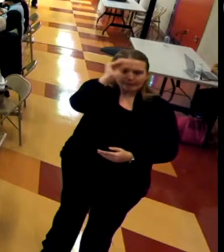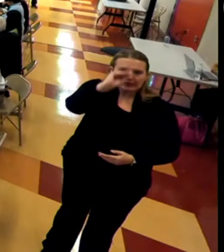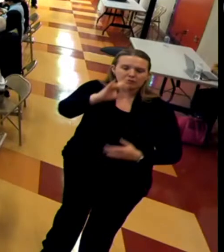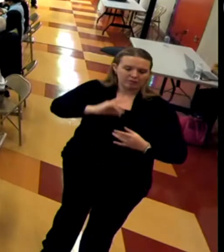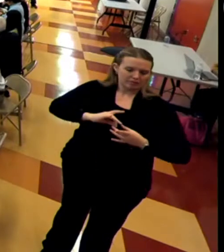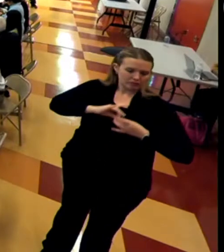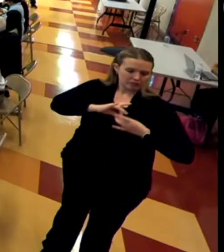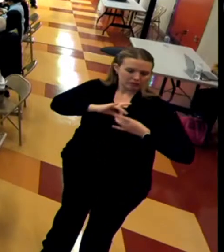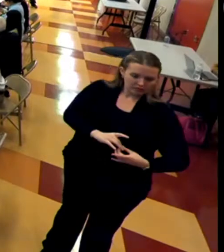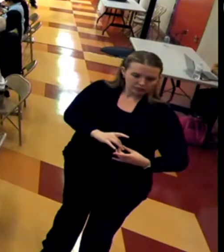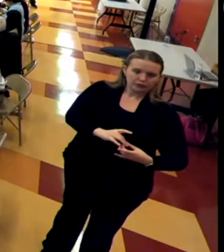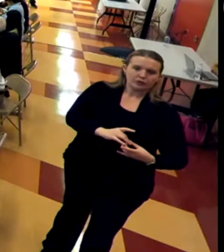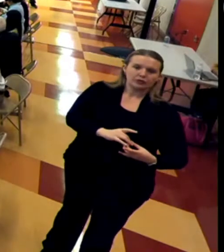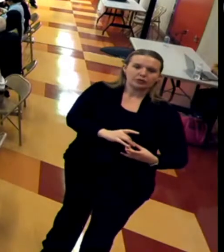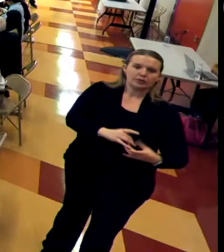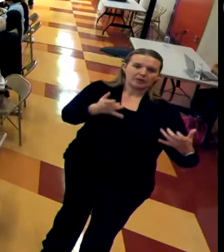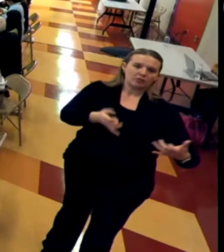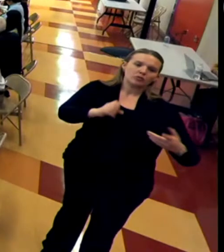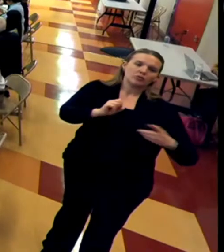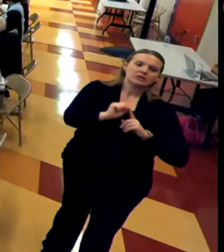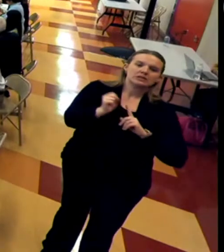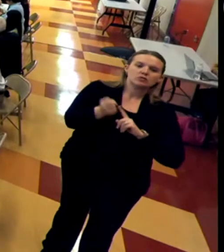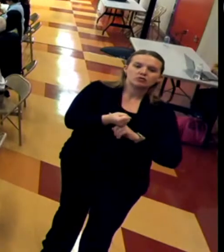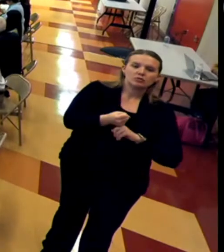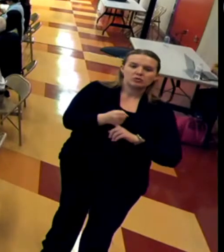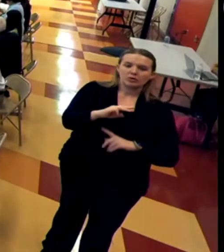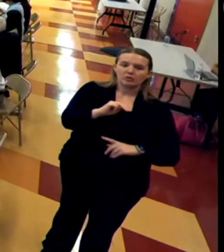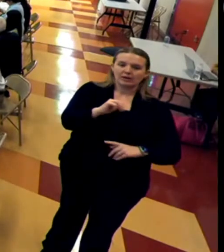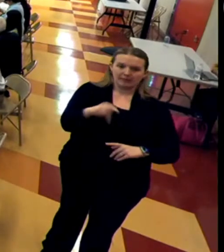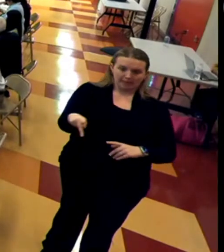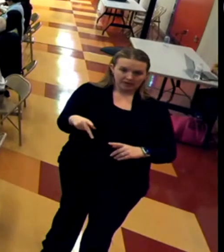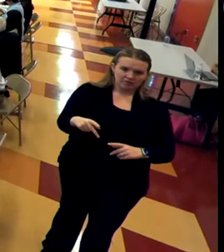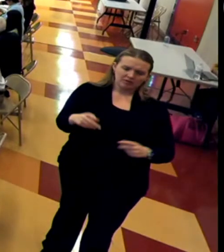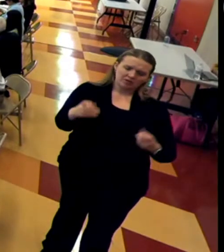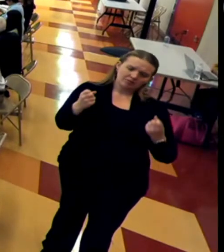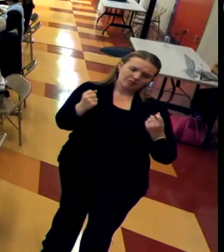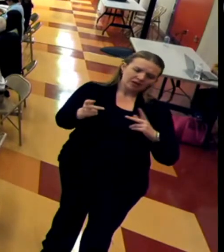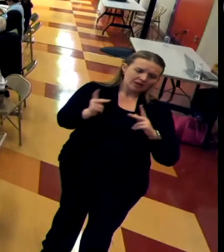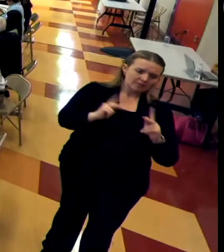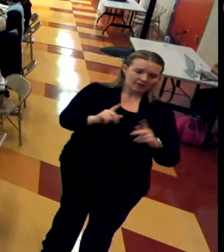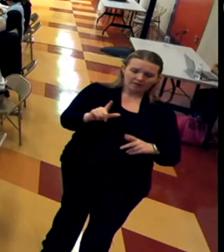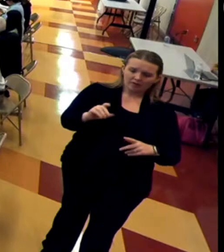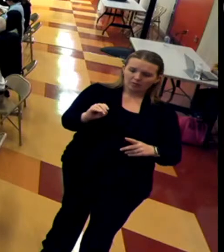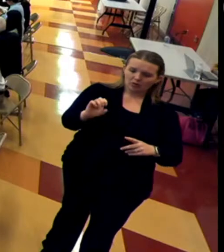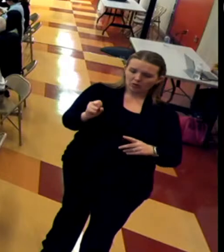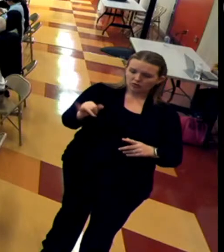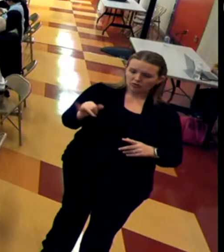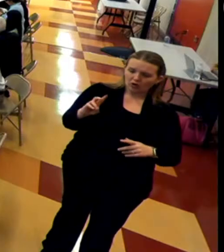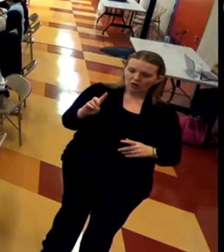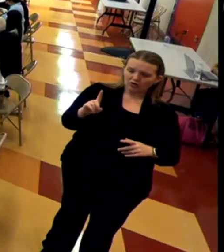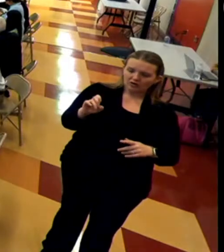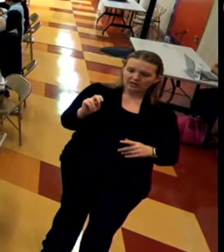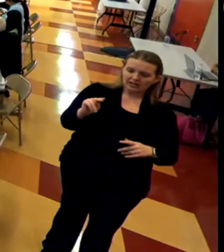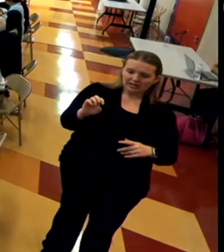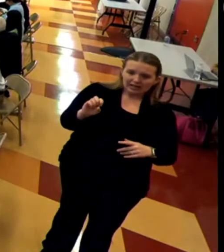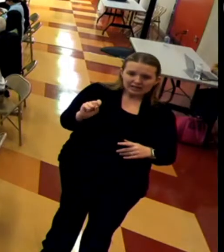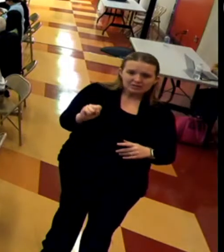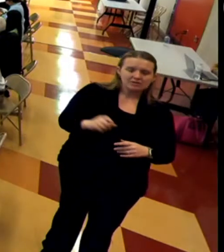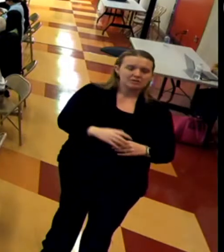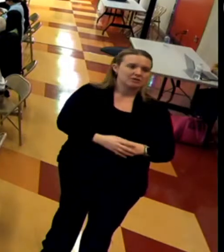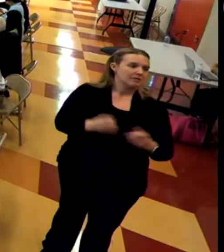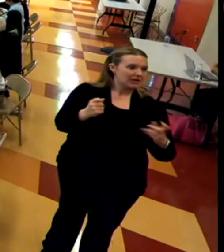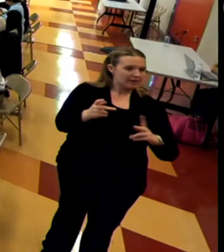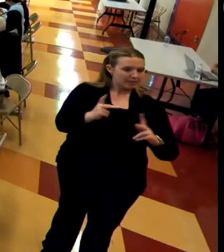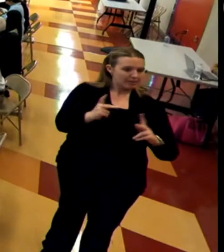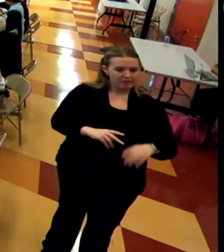about the current situation with the map. We've had a lot of people from Los Jardines. We've had a lot of people from the